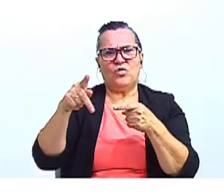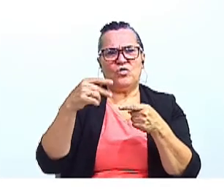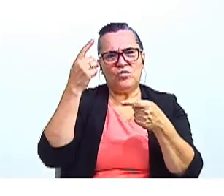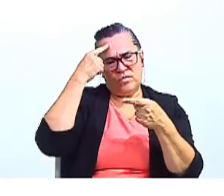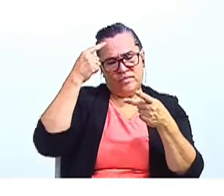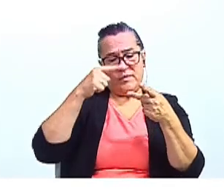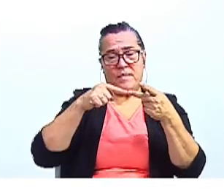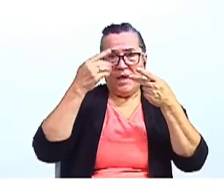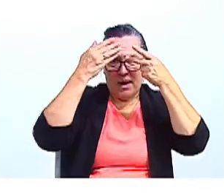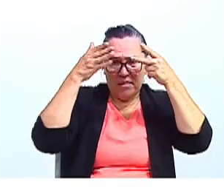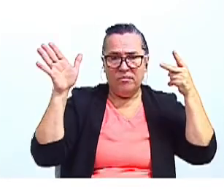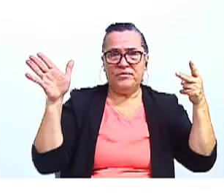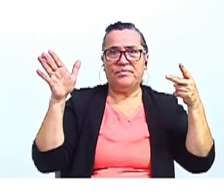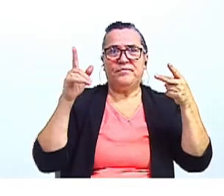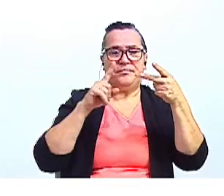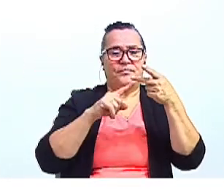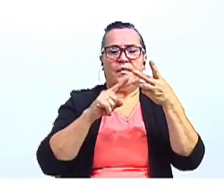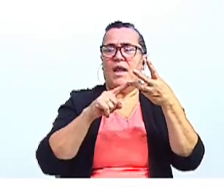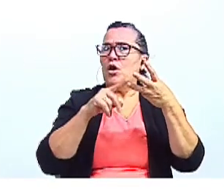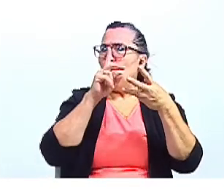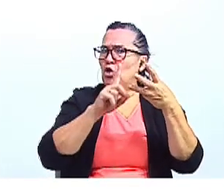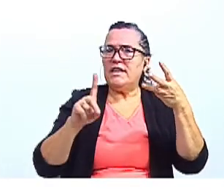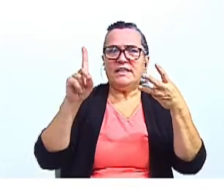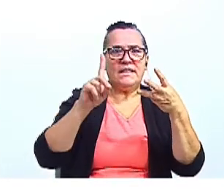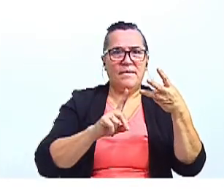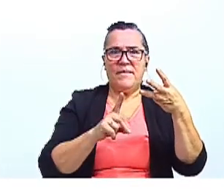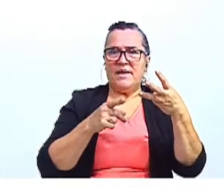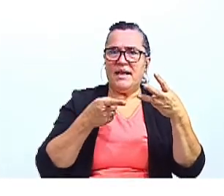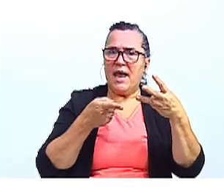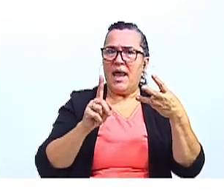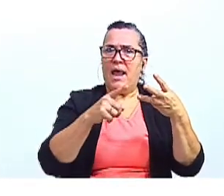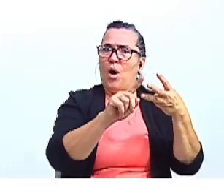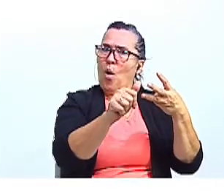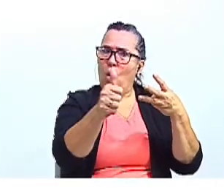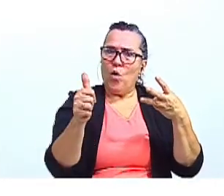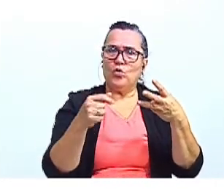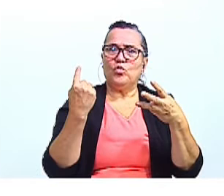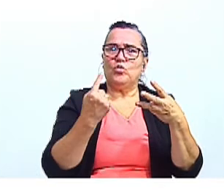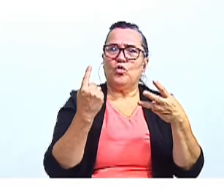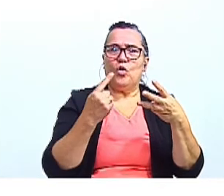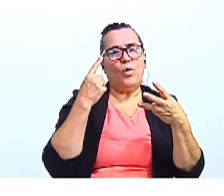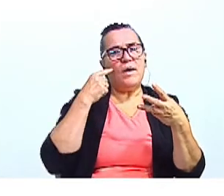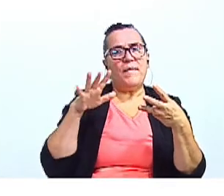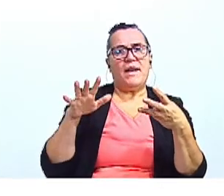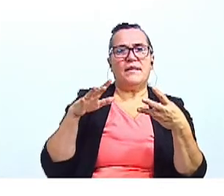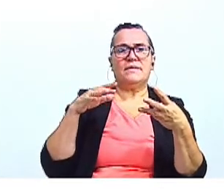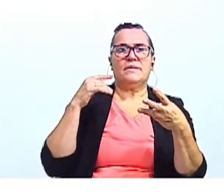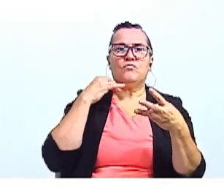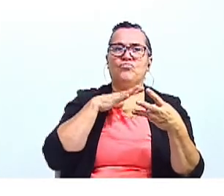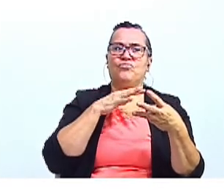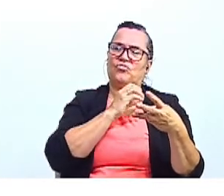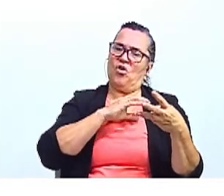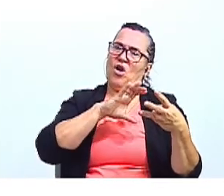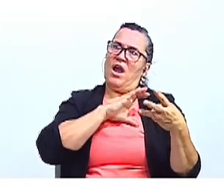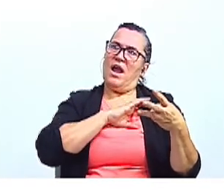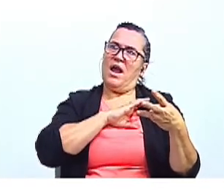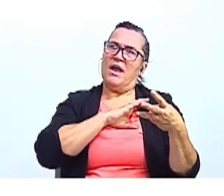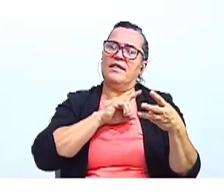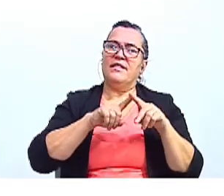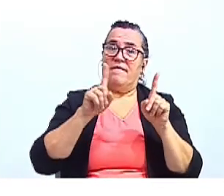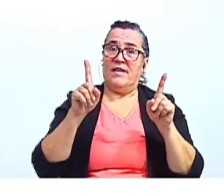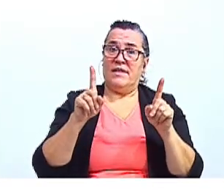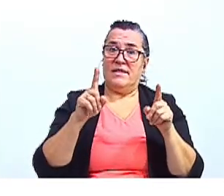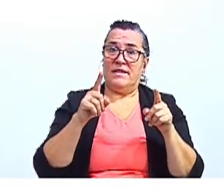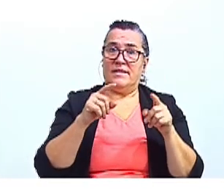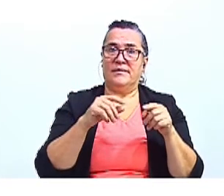open-minded and don't discriminate against others just because they look or act differently.